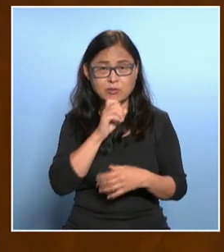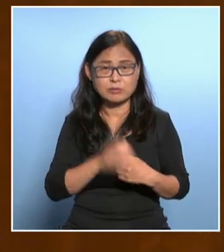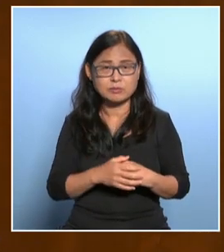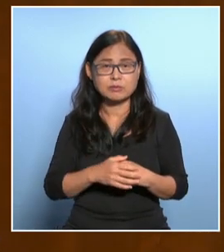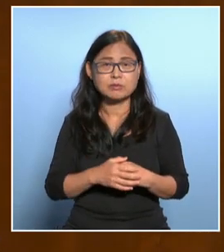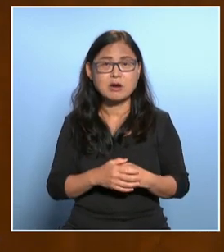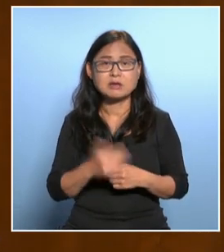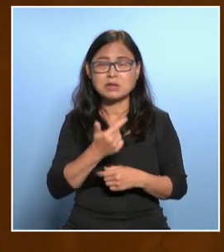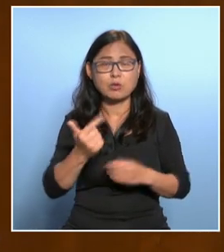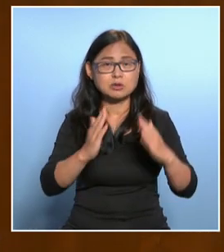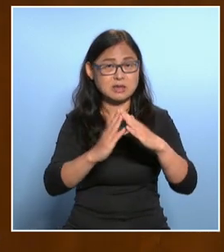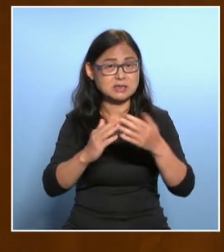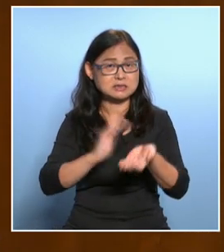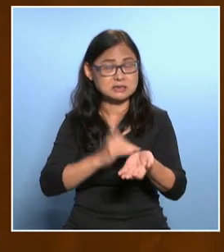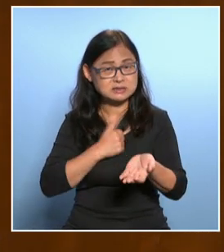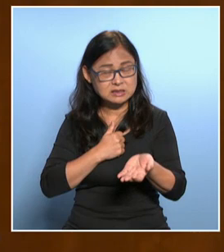doctors 6 years of training.